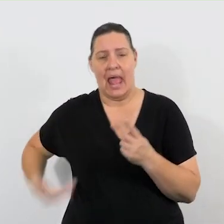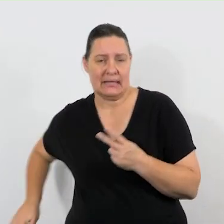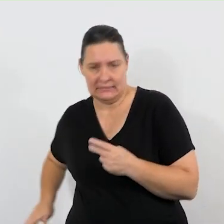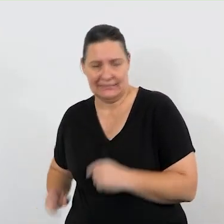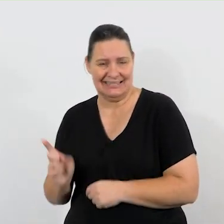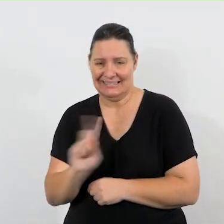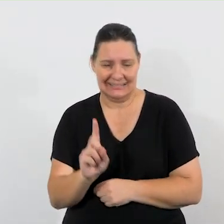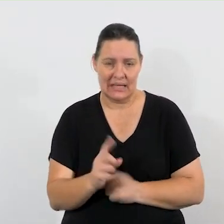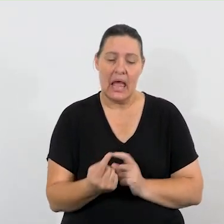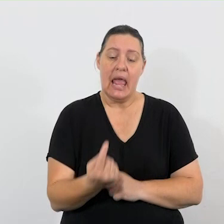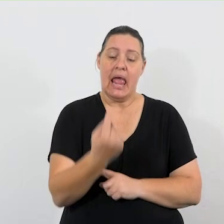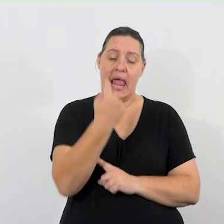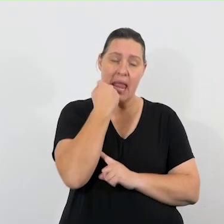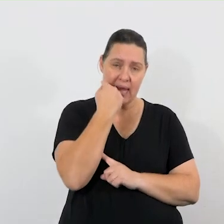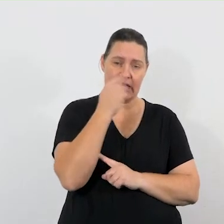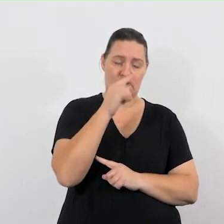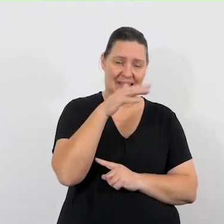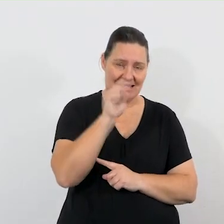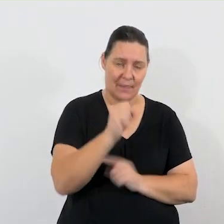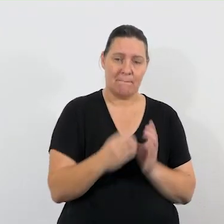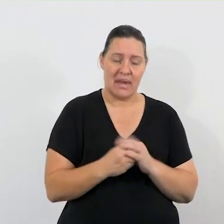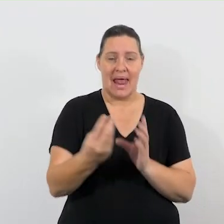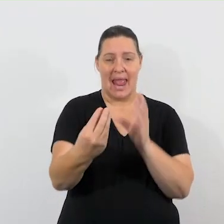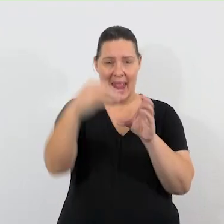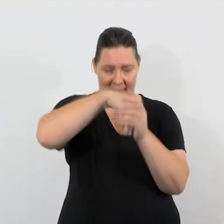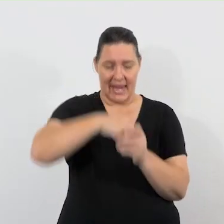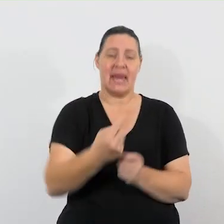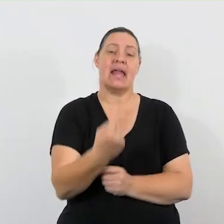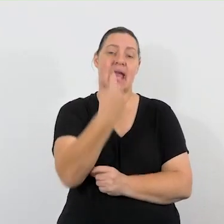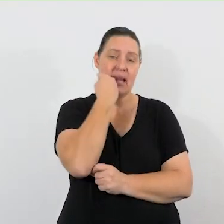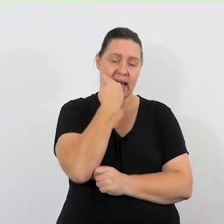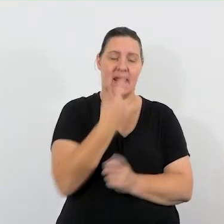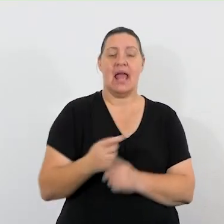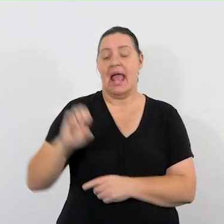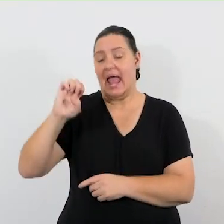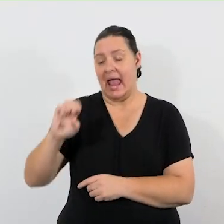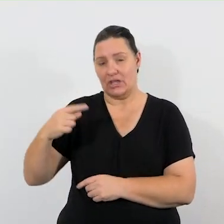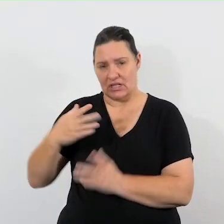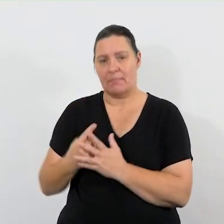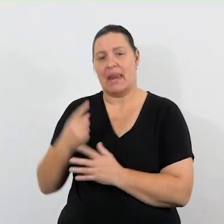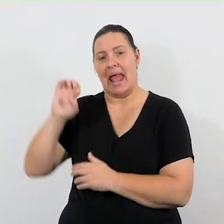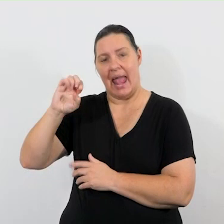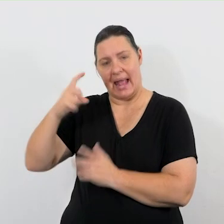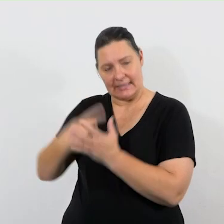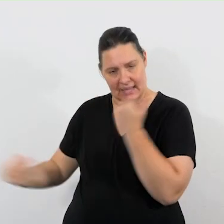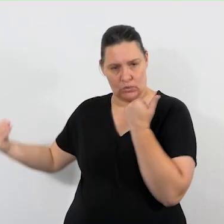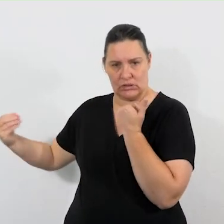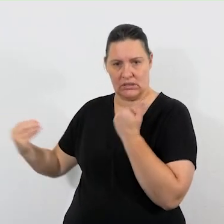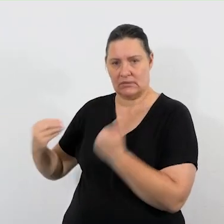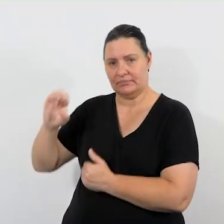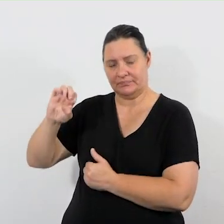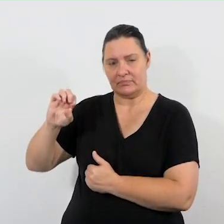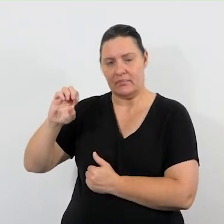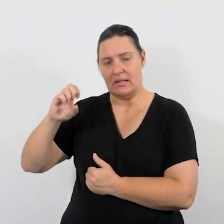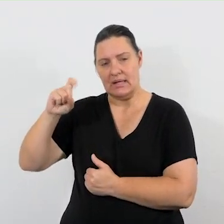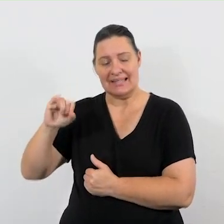and egestion. Ingest is taking in, egest, exit, taking out through the anus.